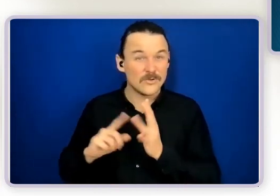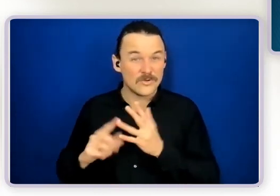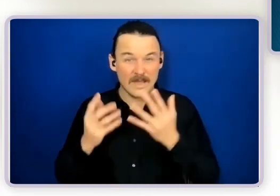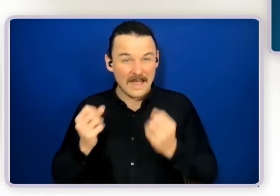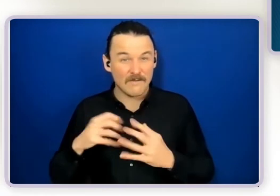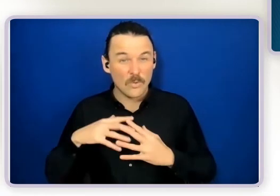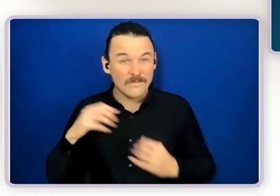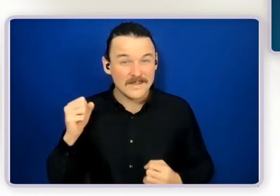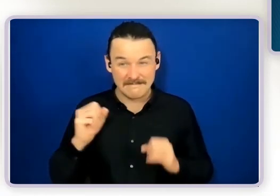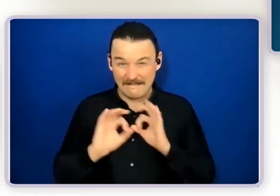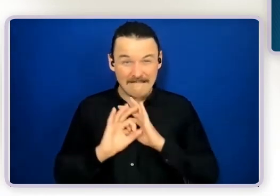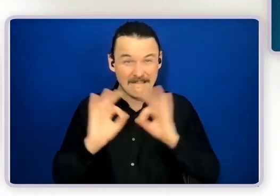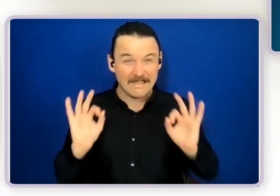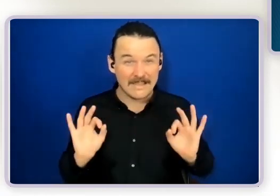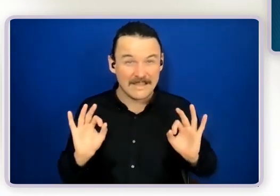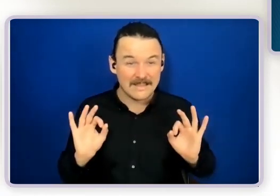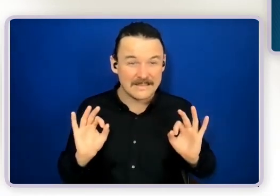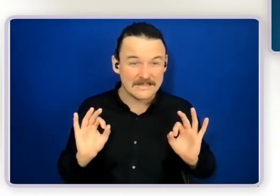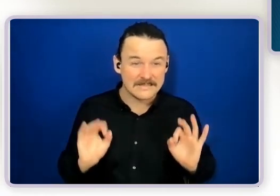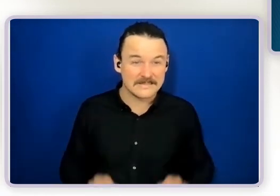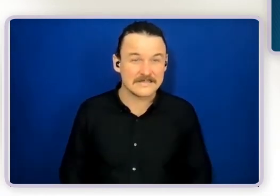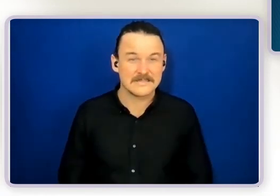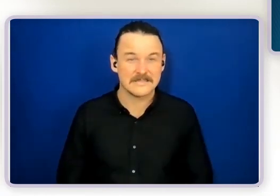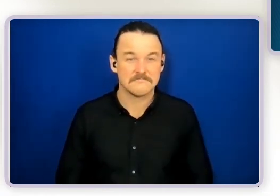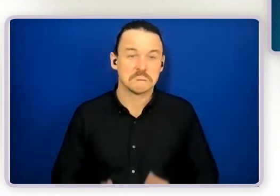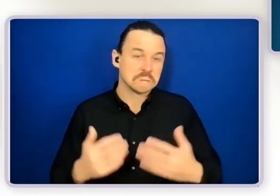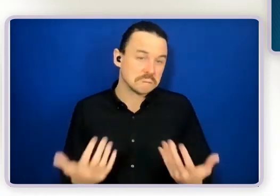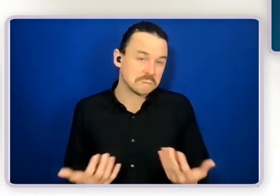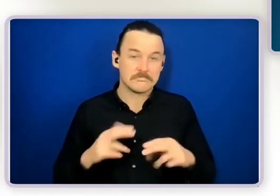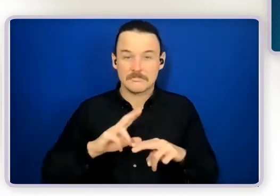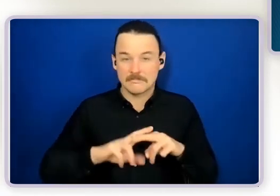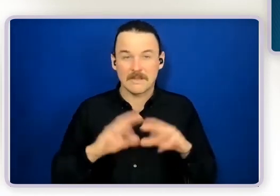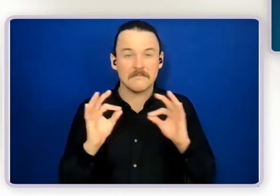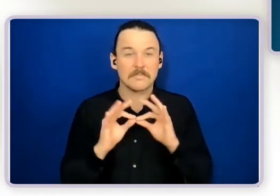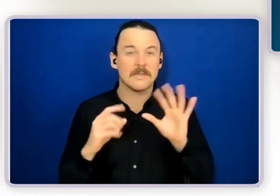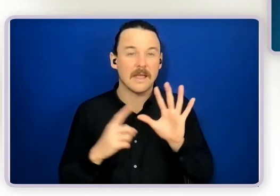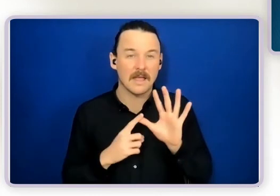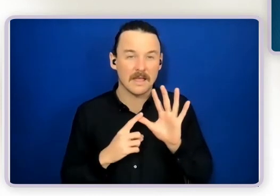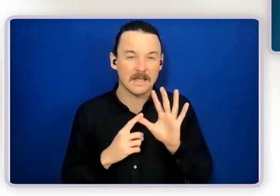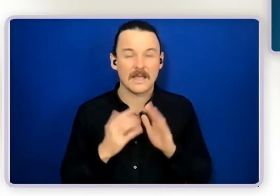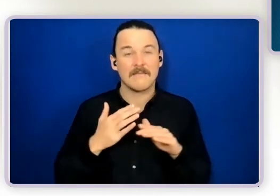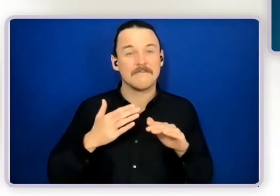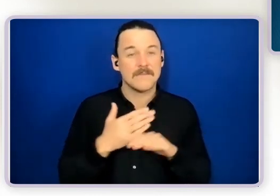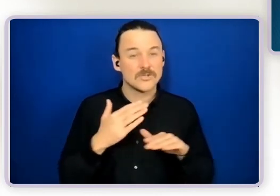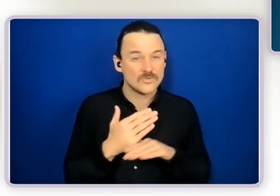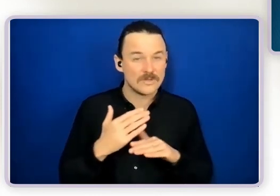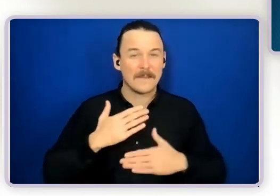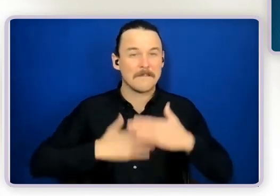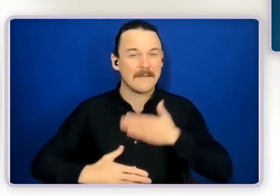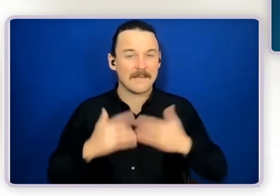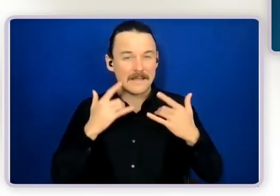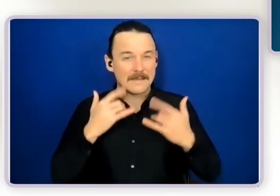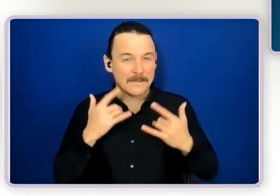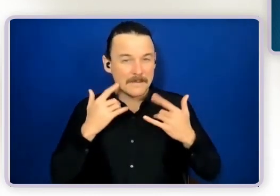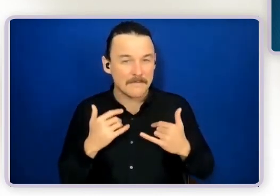qualification. What is a functional behaviour assessment? Let me just remind myself whether I've gone into that on